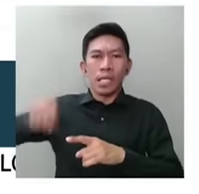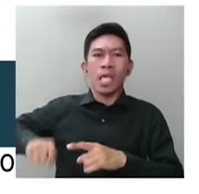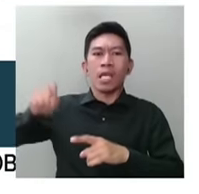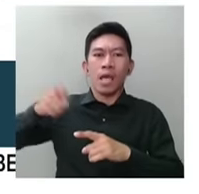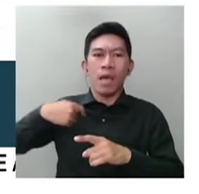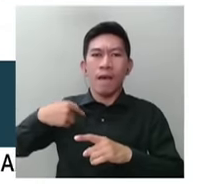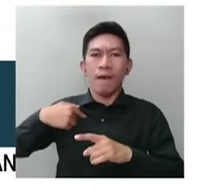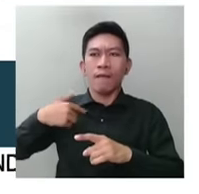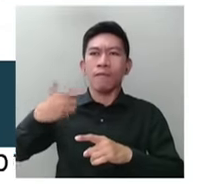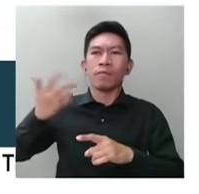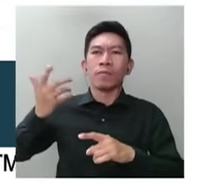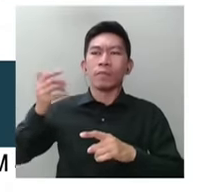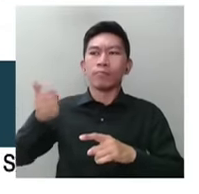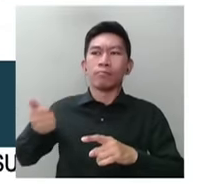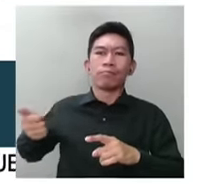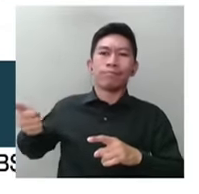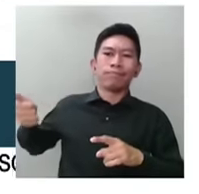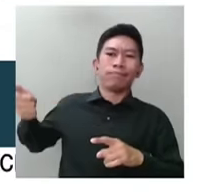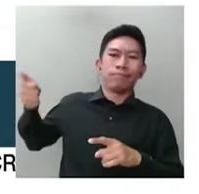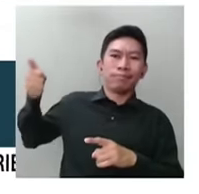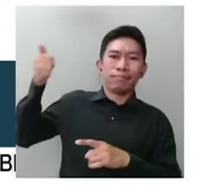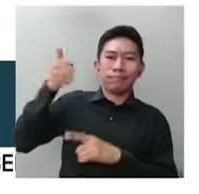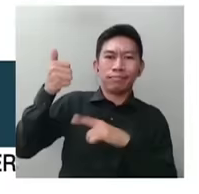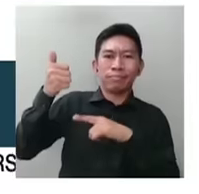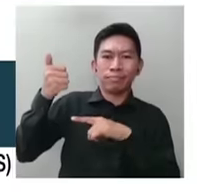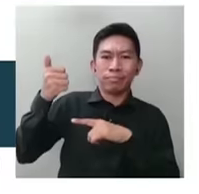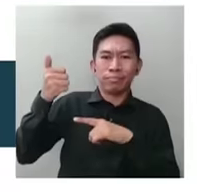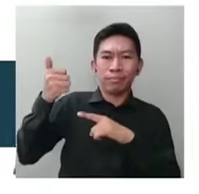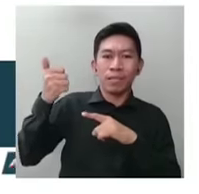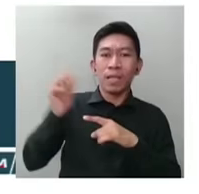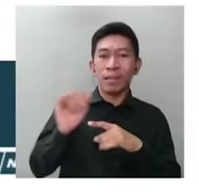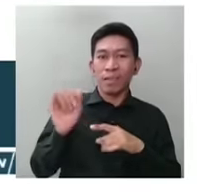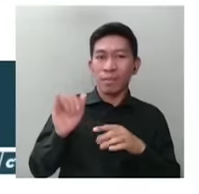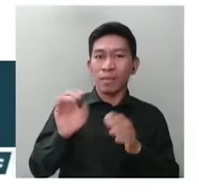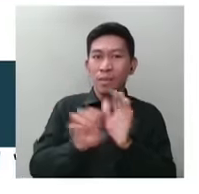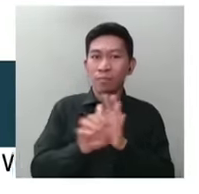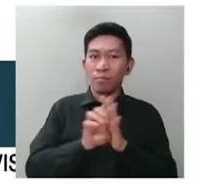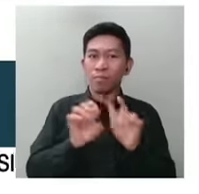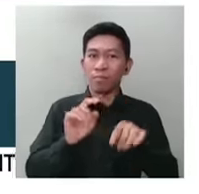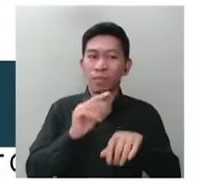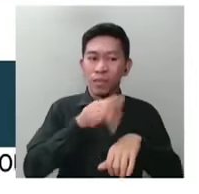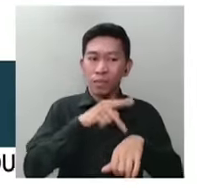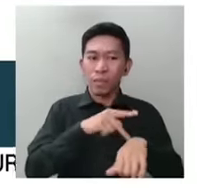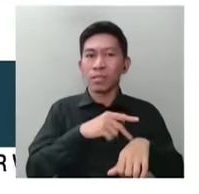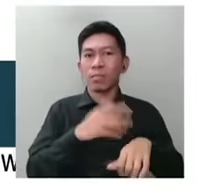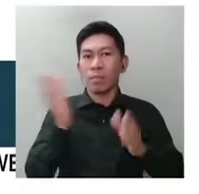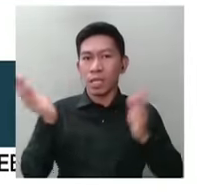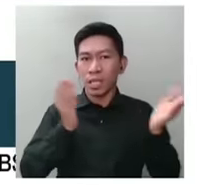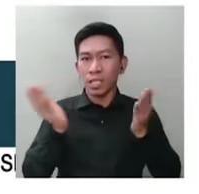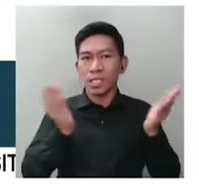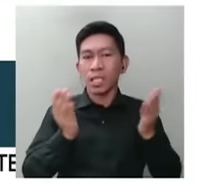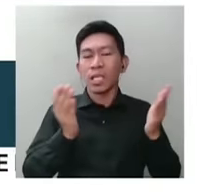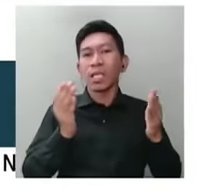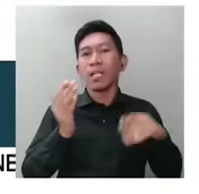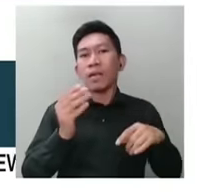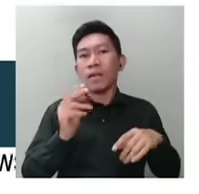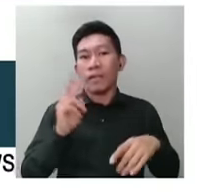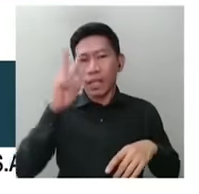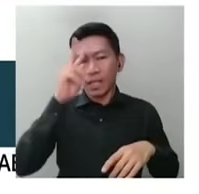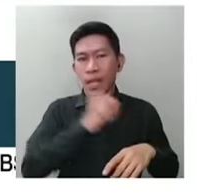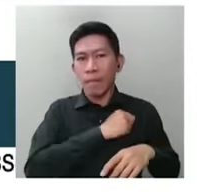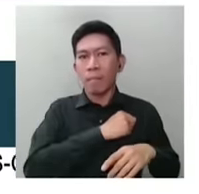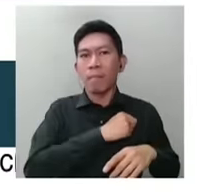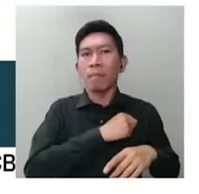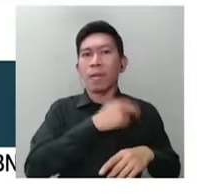sun. At, of course, the expense of countries like the Philippines, Malaysia, India, Vietnam, and Indonesia. And of